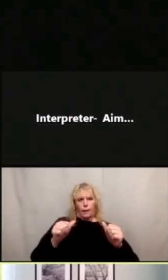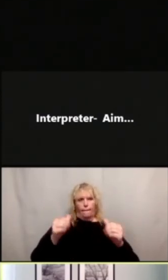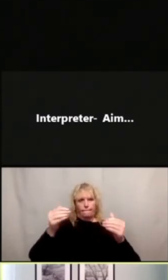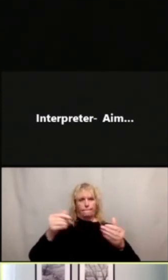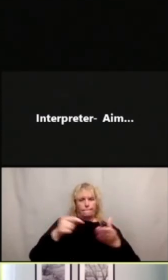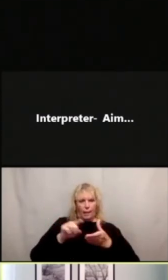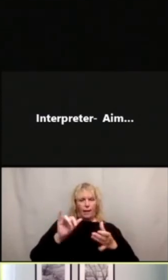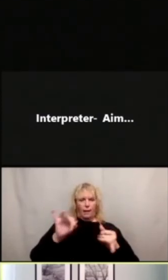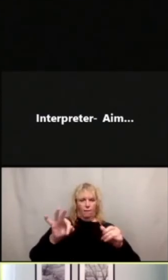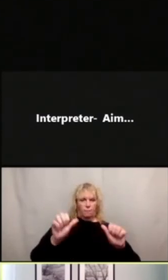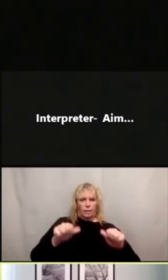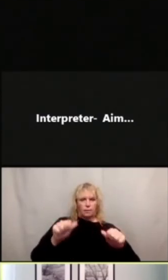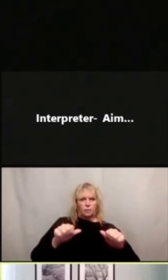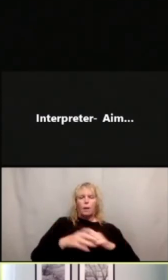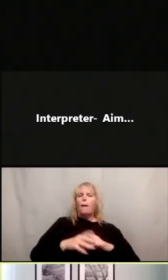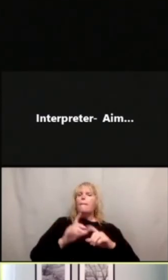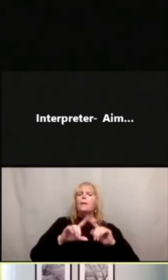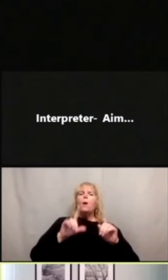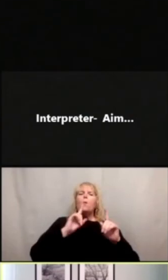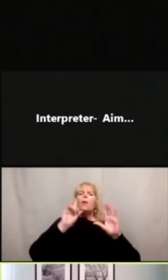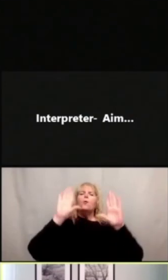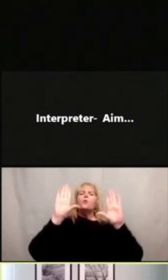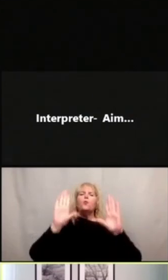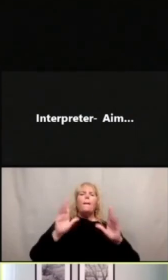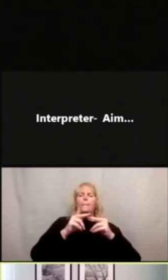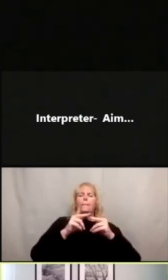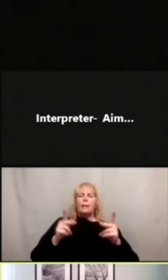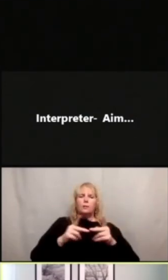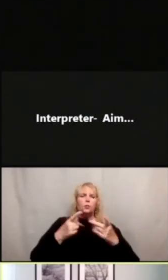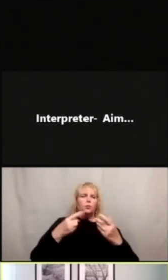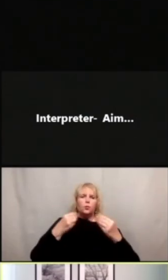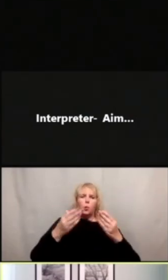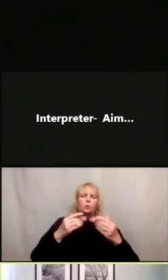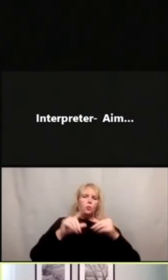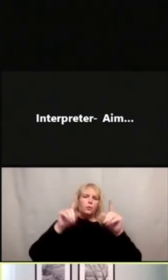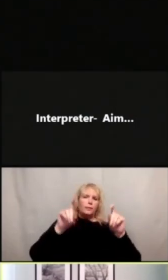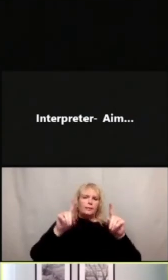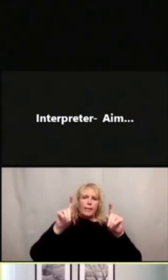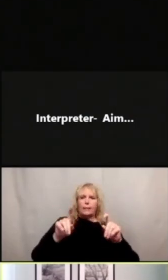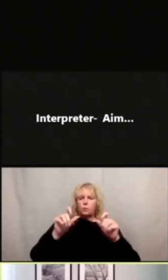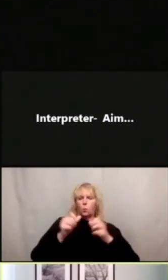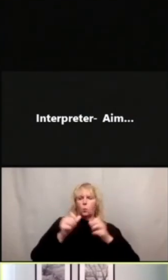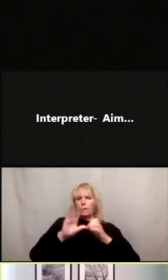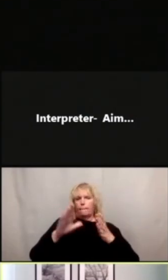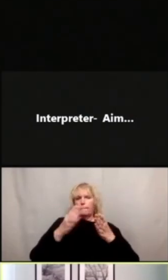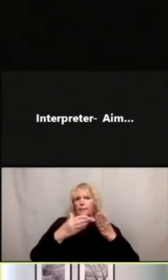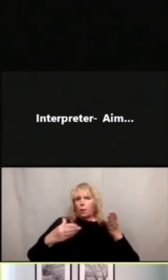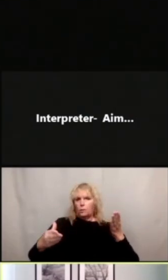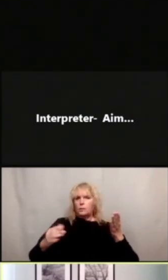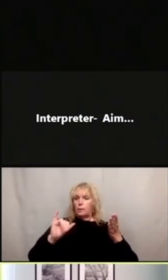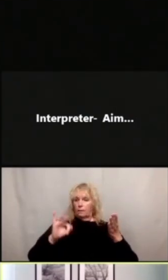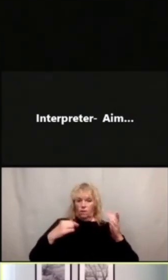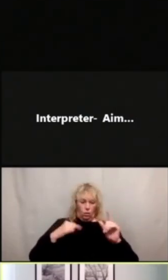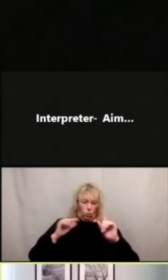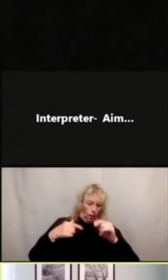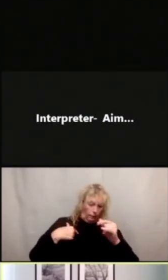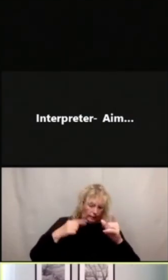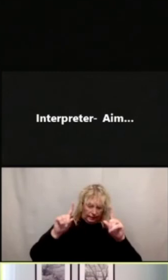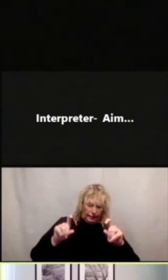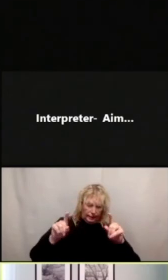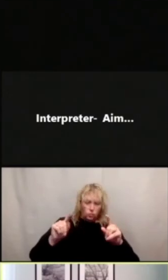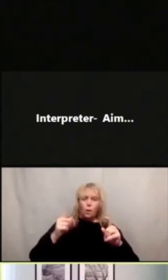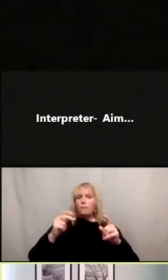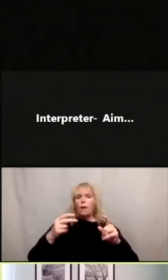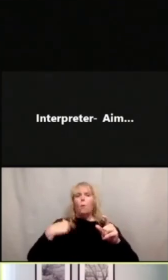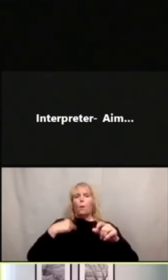great place to test those materials. So when I go in and test my materials, I then, after I'm finished, then we tend to go ahead